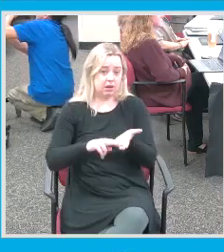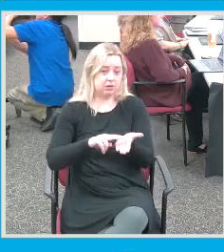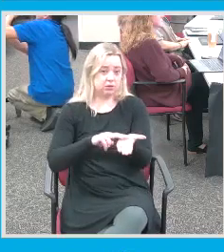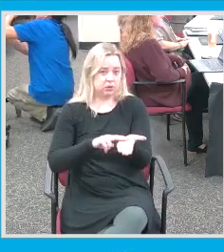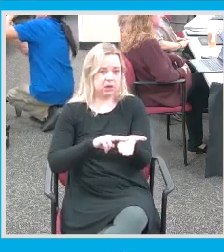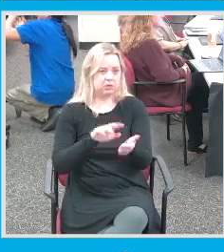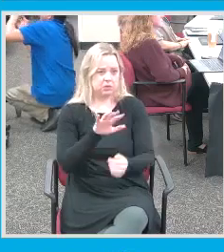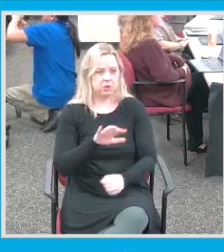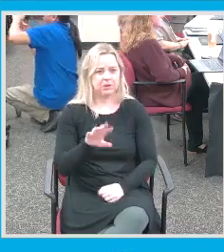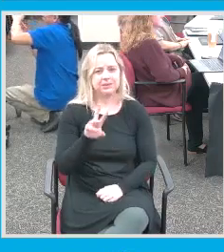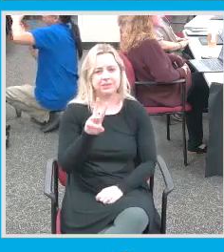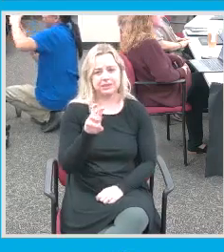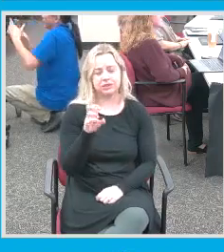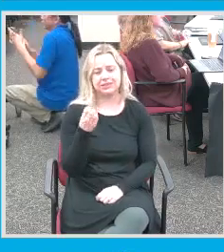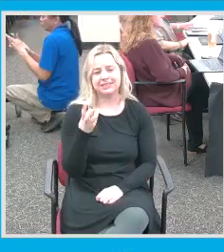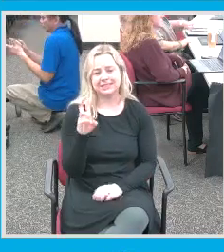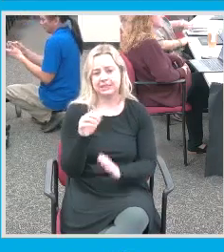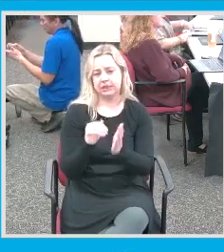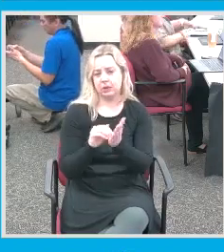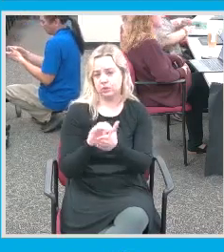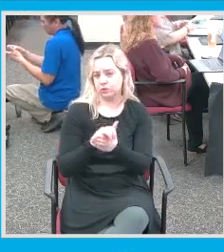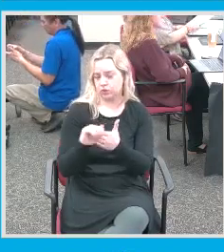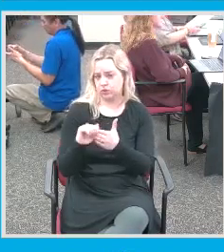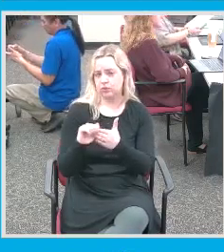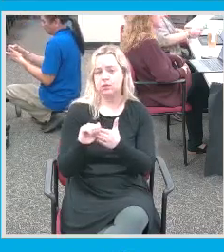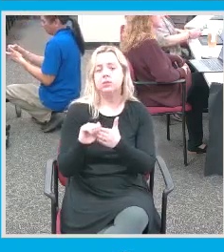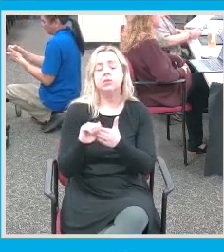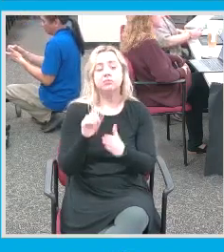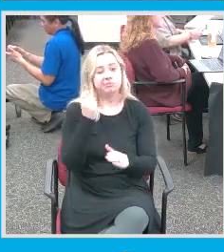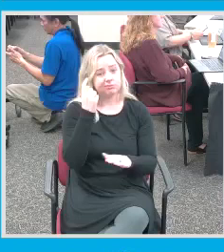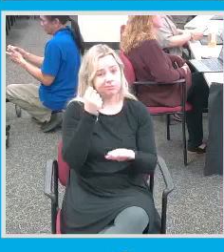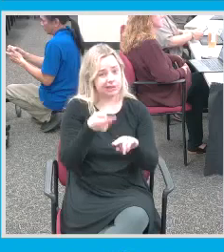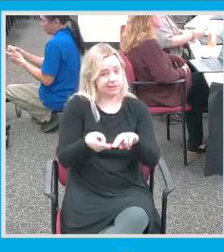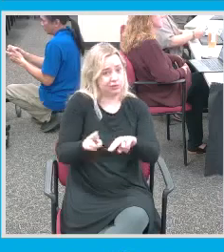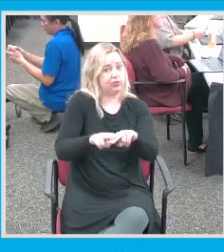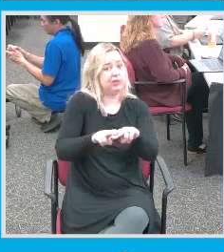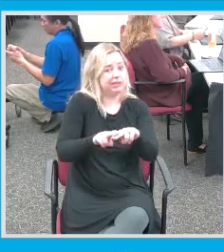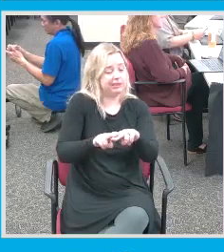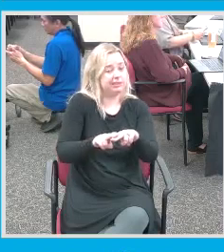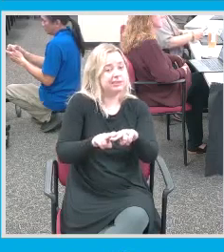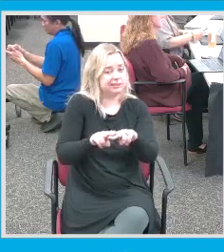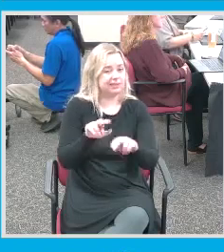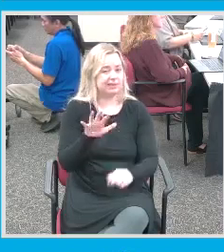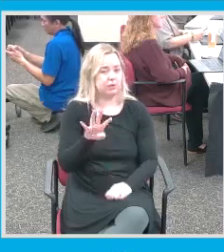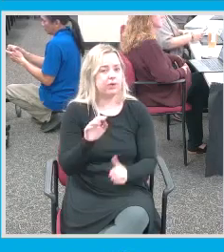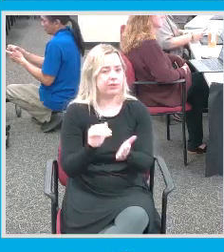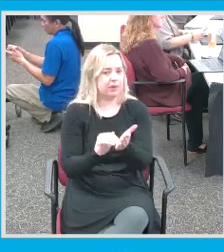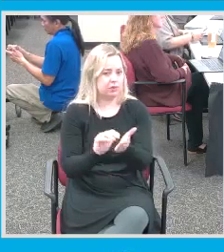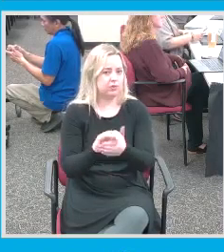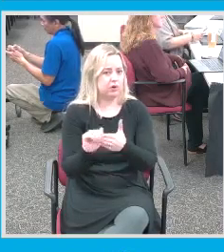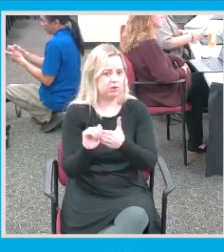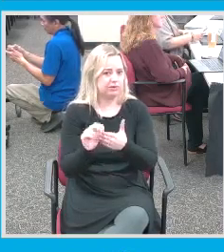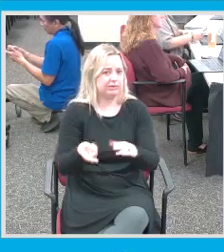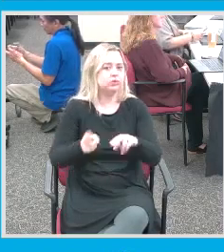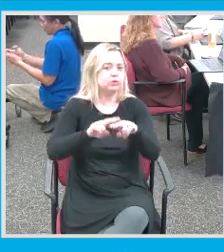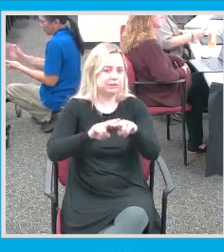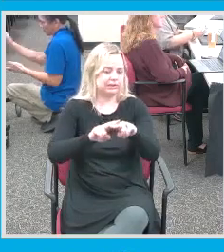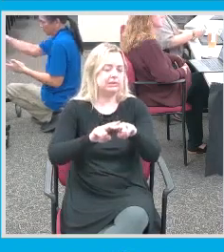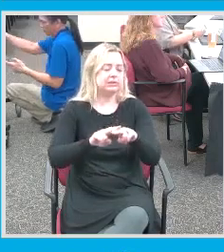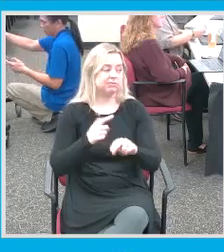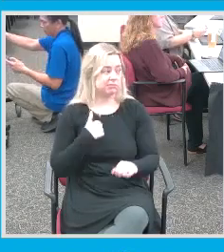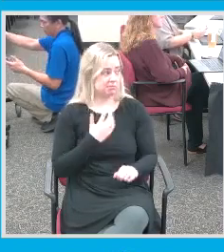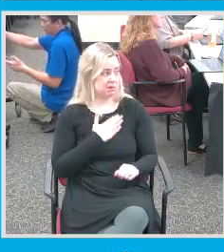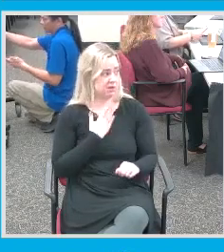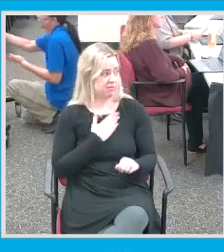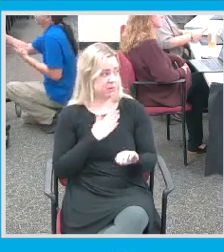over $616,000, which is an increase of over $54,000 from last year. So I'm happy to take